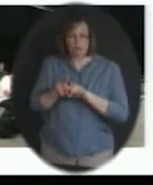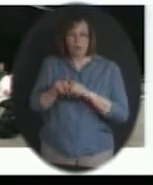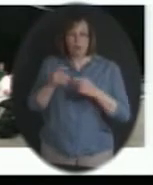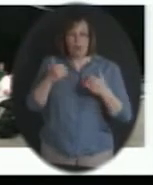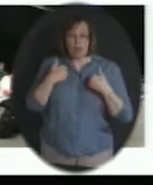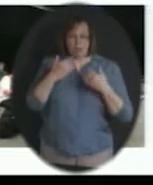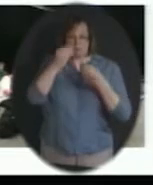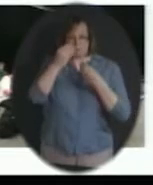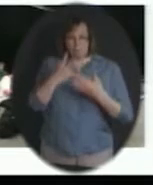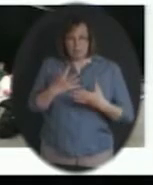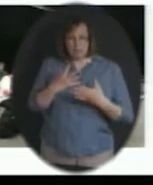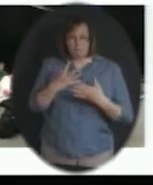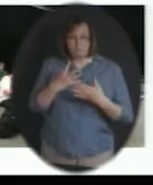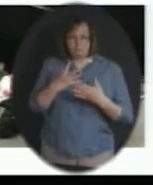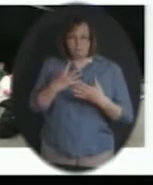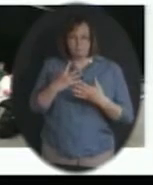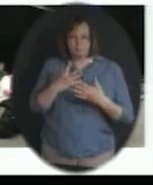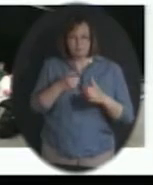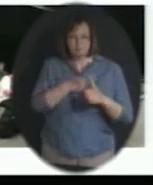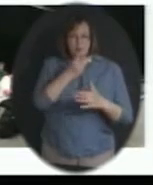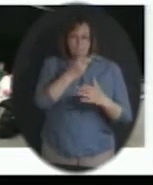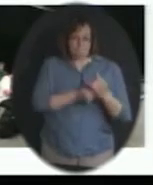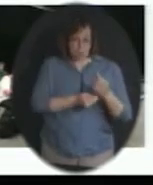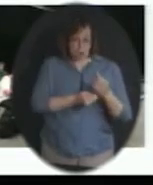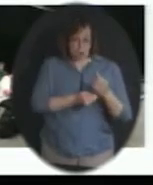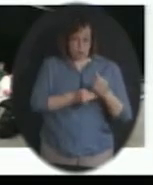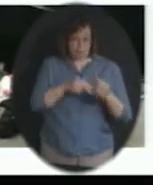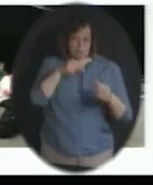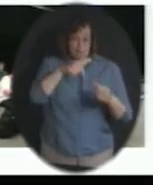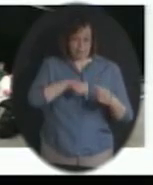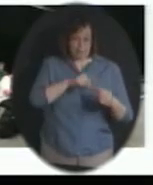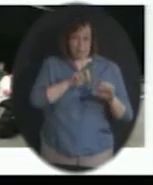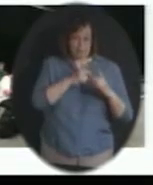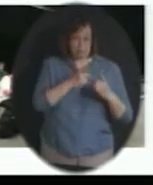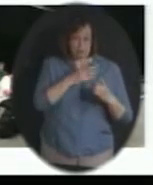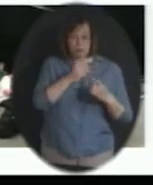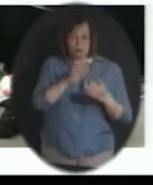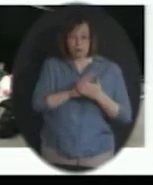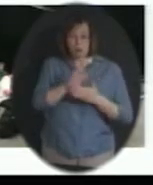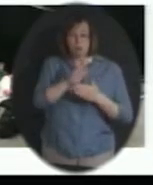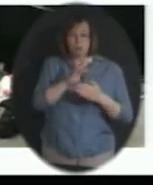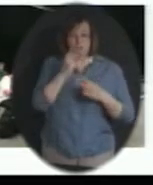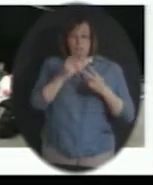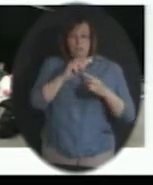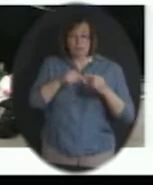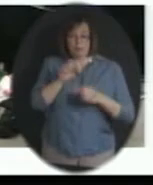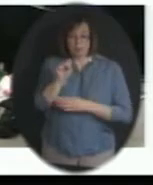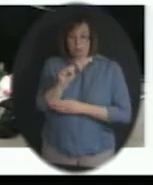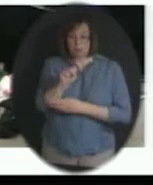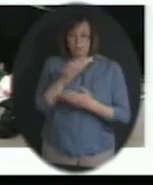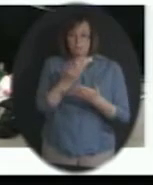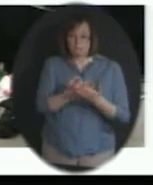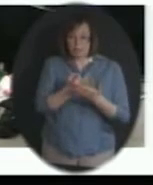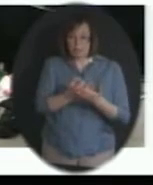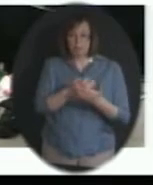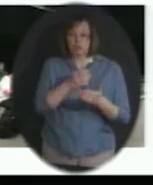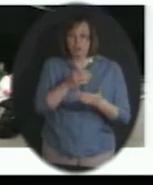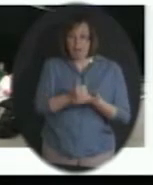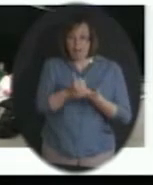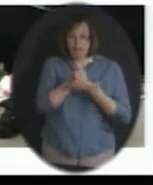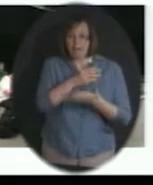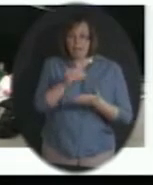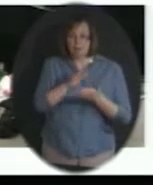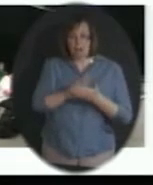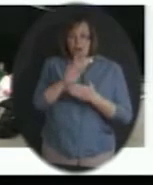receive information and from both in-house and on their college visits about scholarships, financial aid, and just the